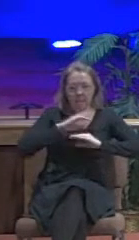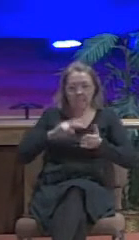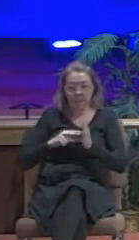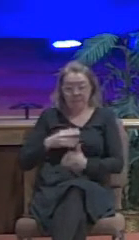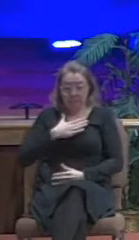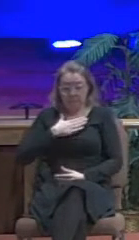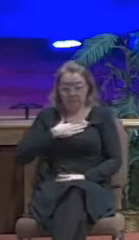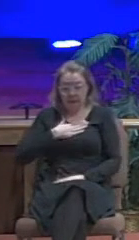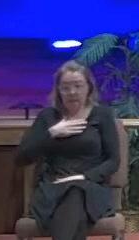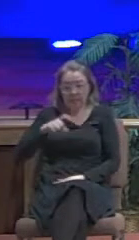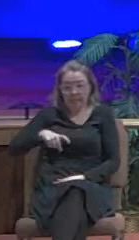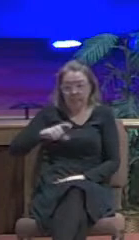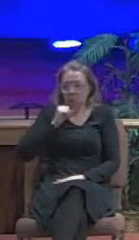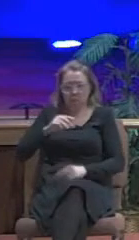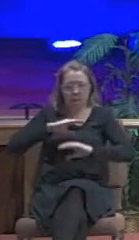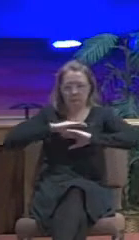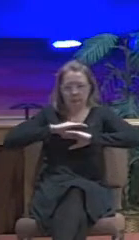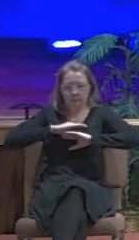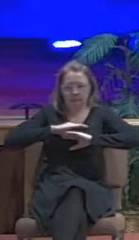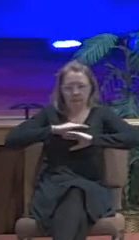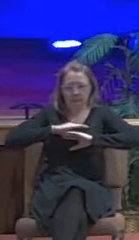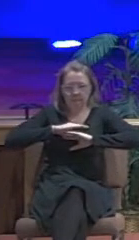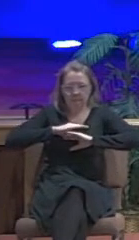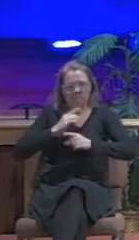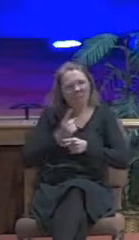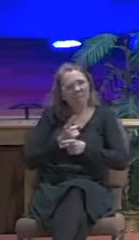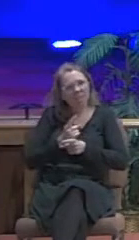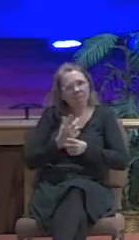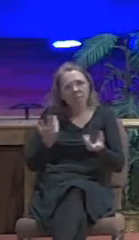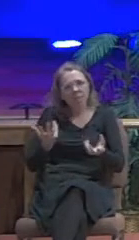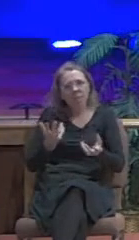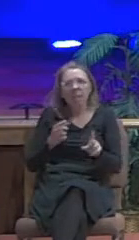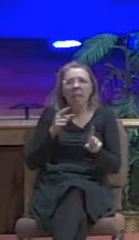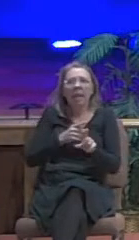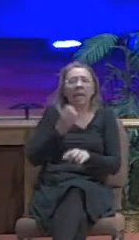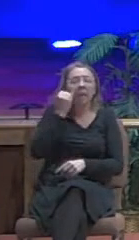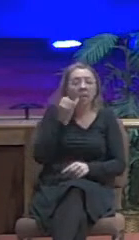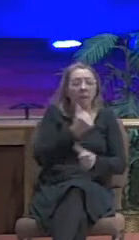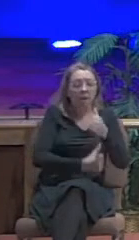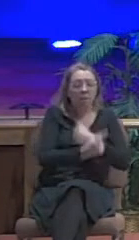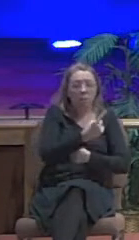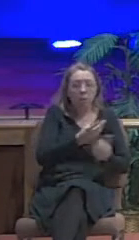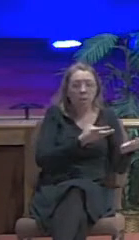the world says? But here's the key. If everyone is serving everyone else,